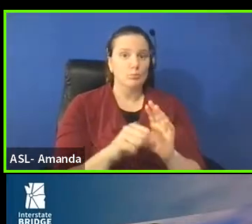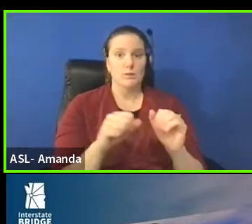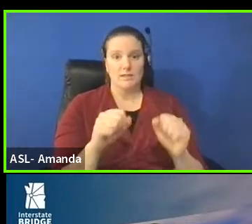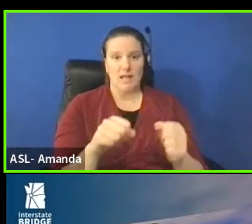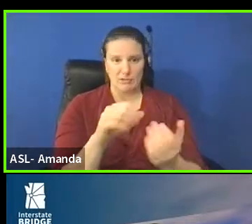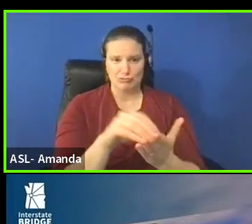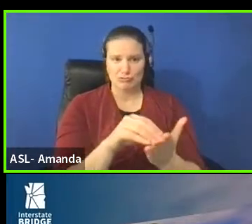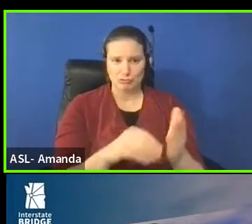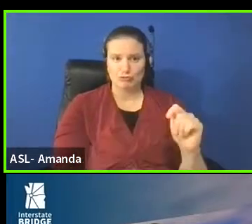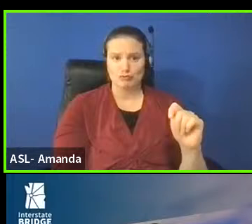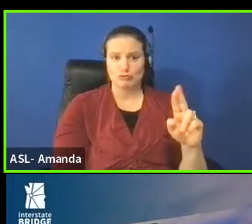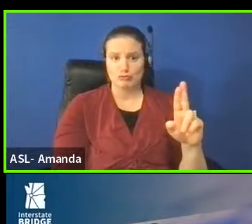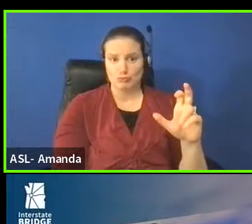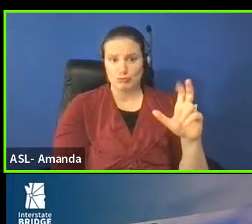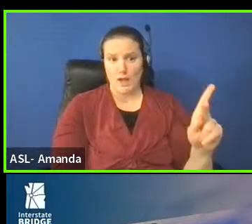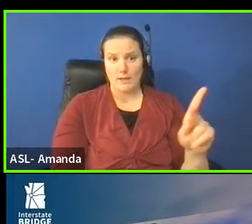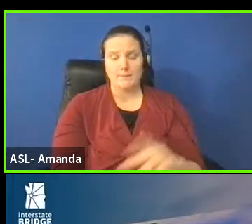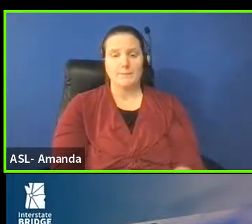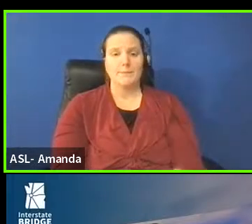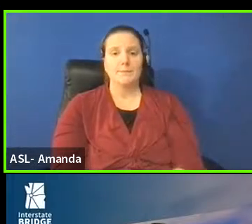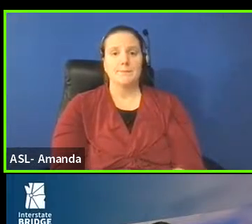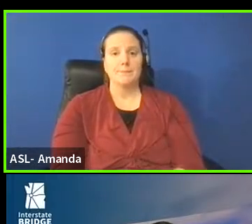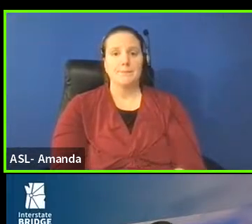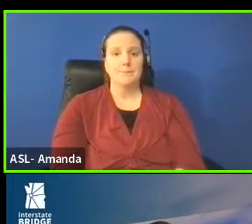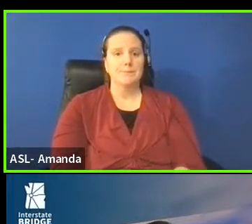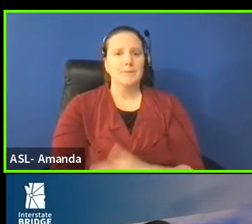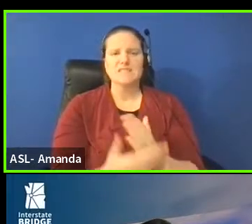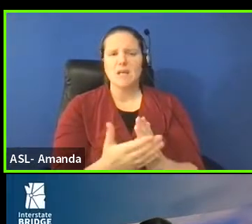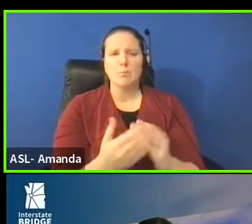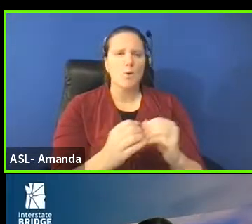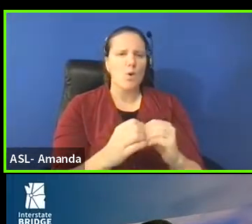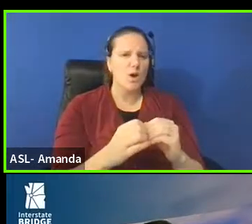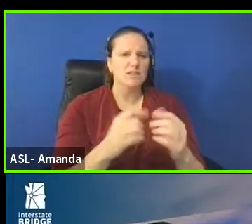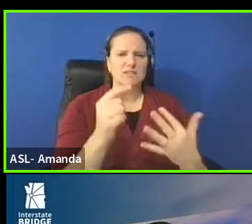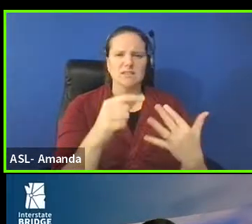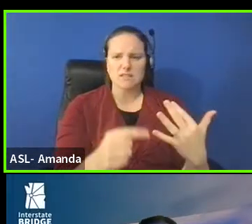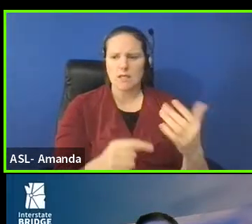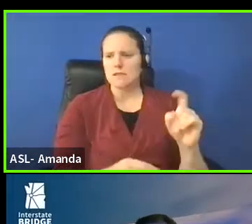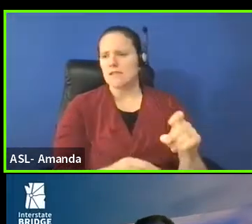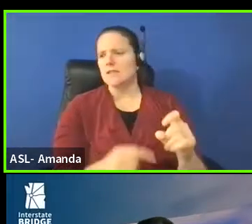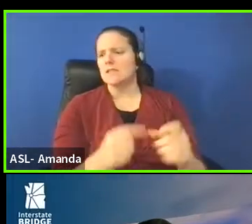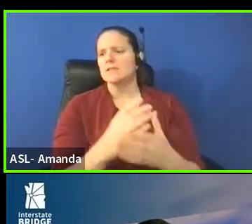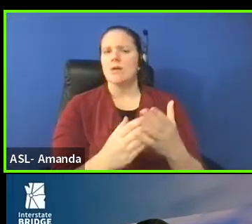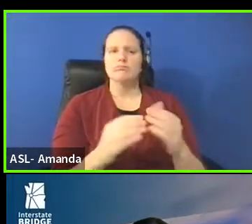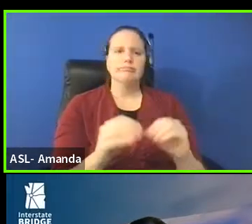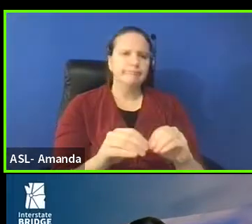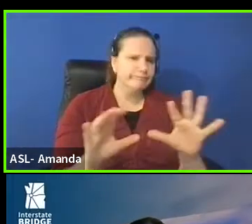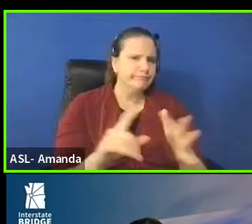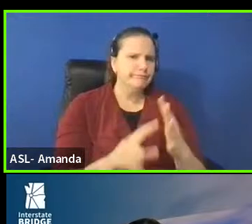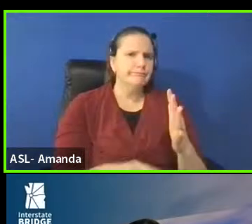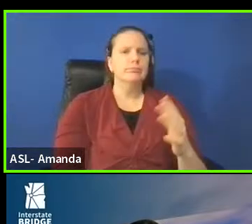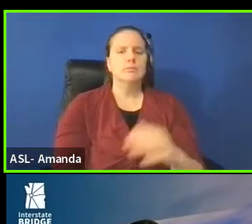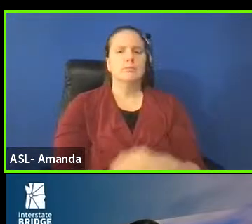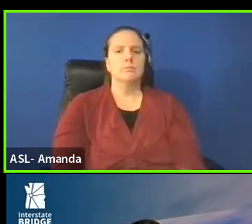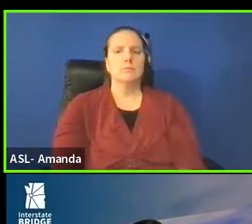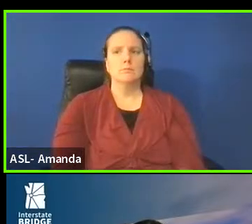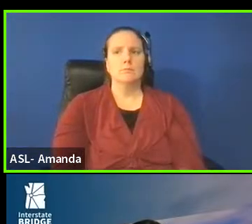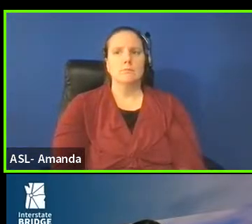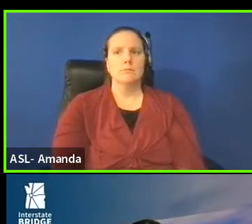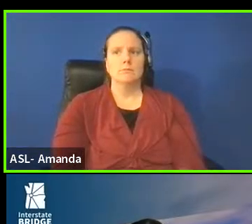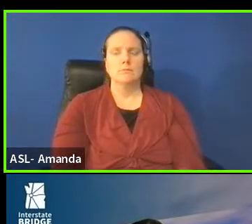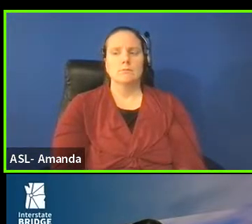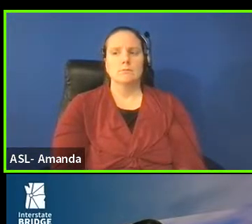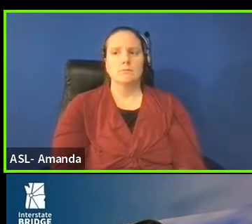track, where some additional detail is needed or some clarity. There are some on there